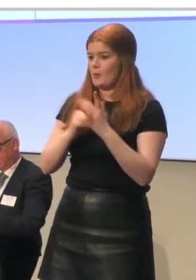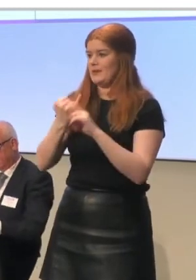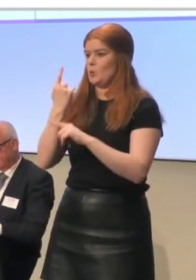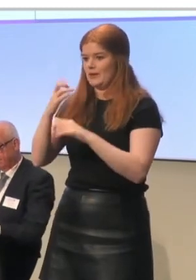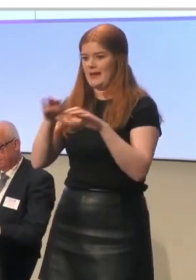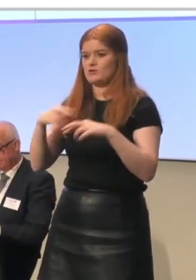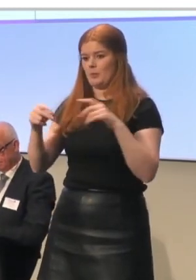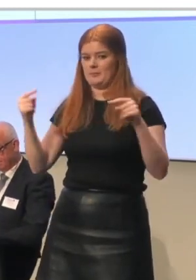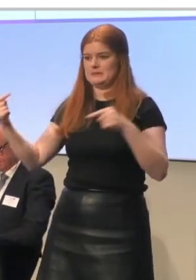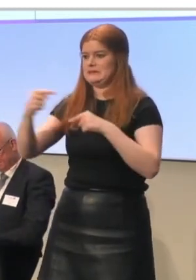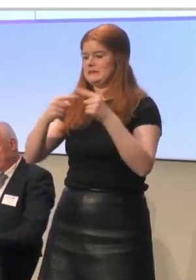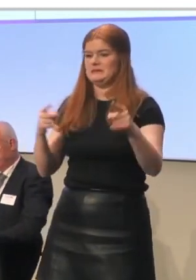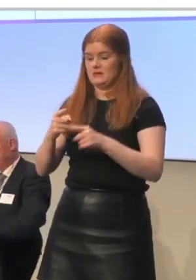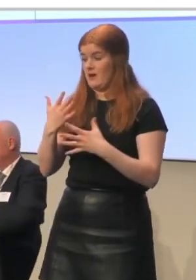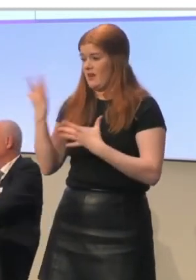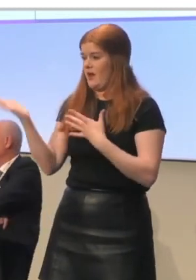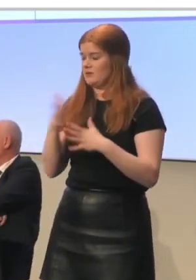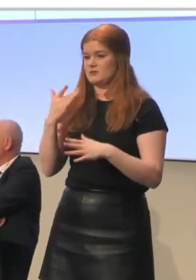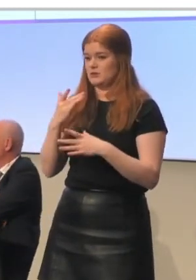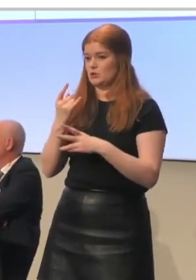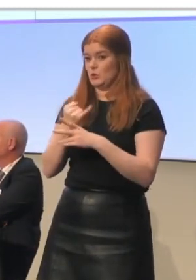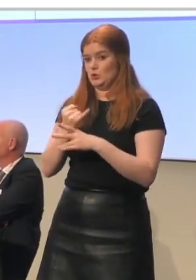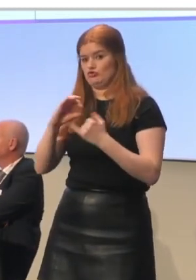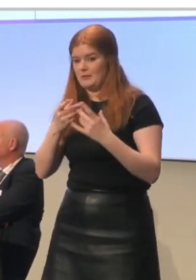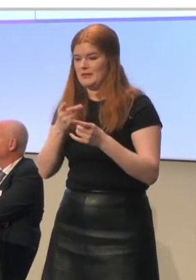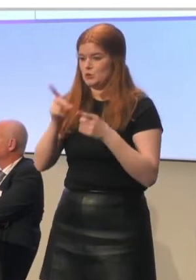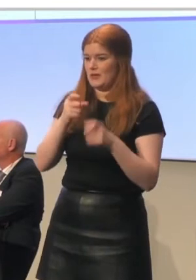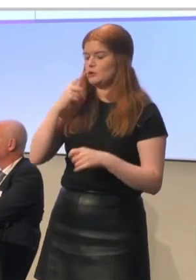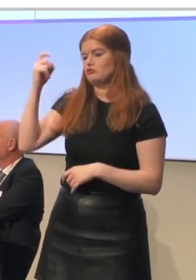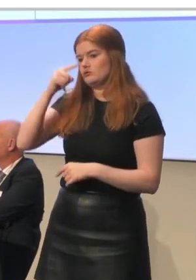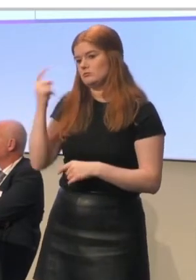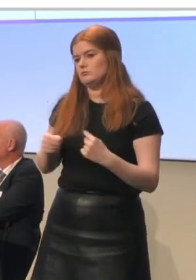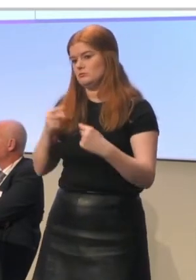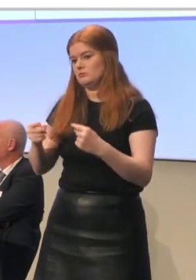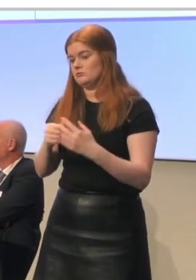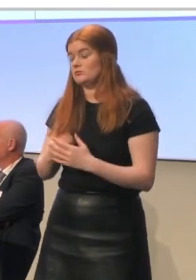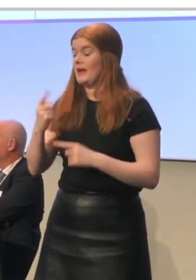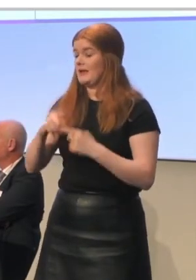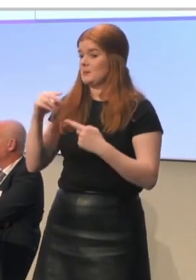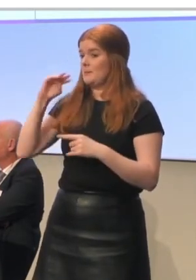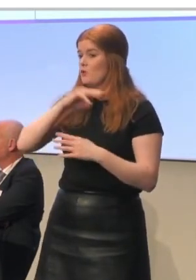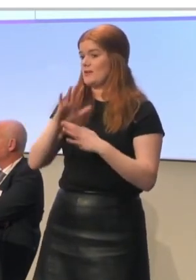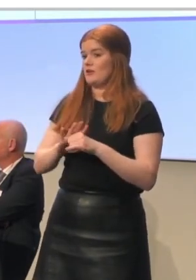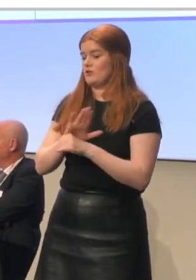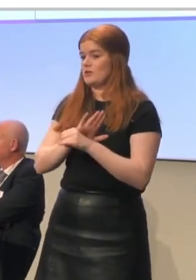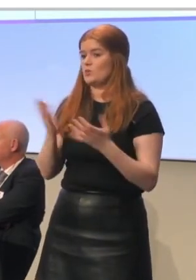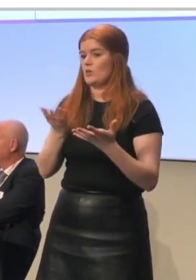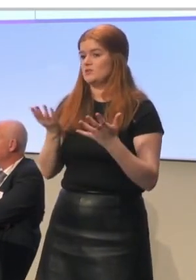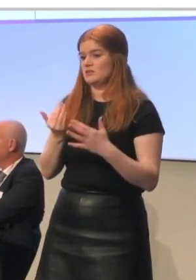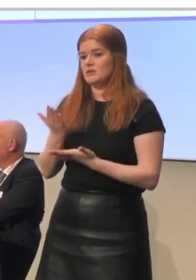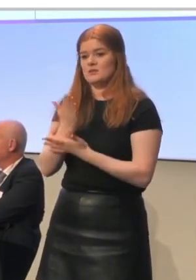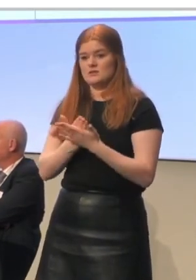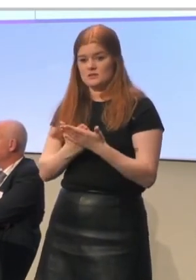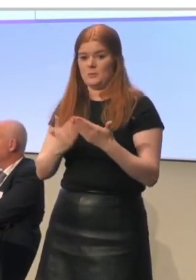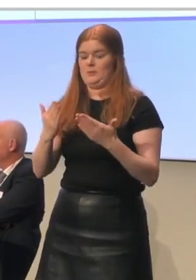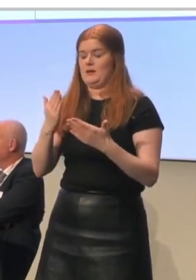classroom, and a lot of the schools were doing that with difficulty. And the key area as well, that special schools don't have enough